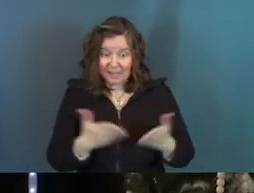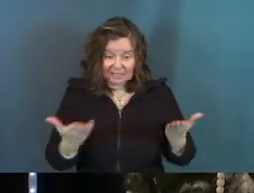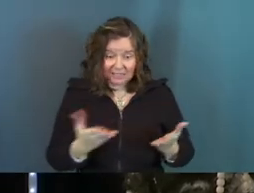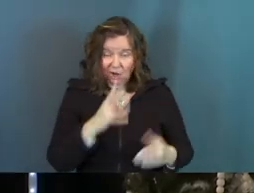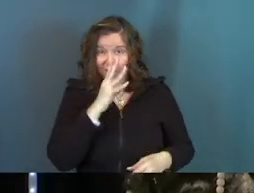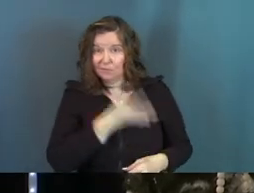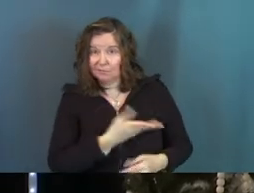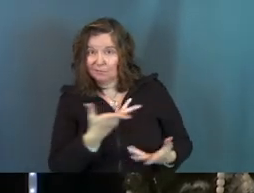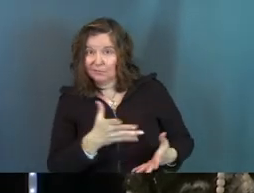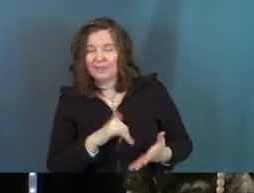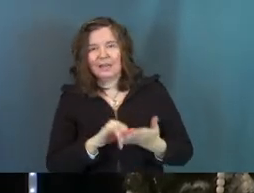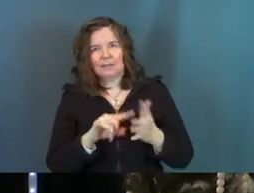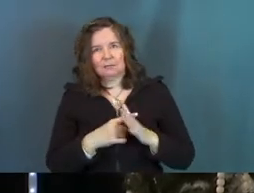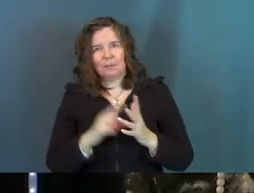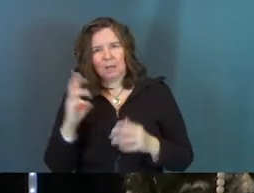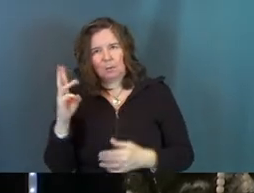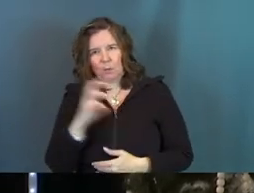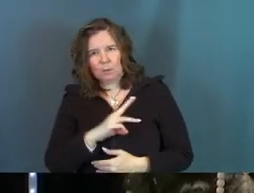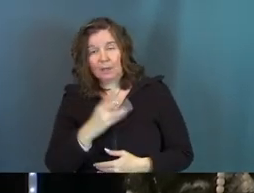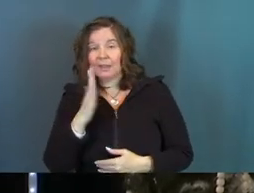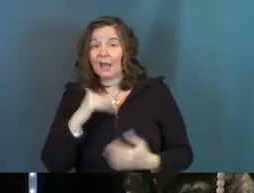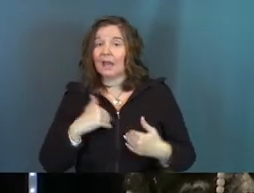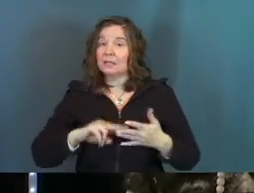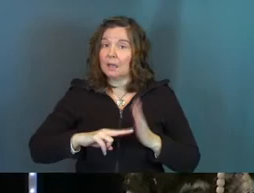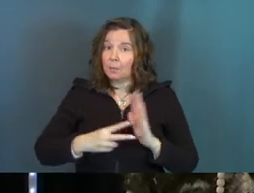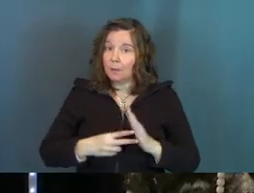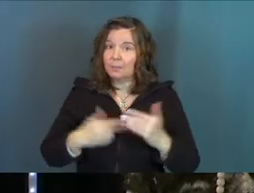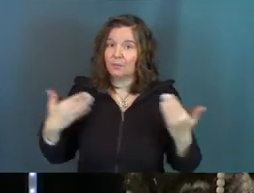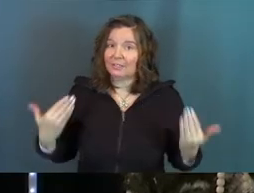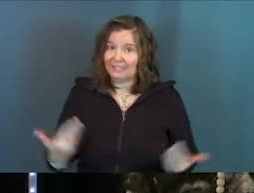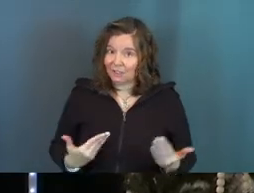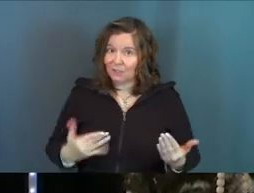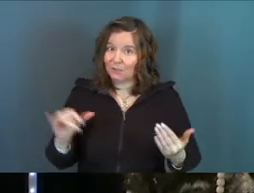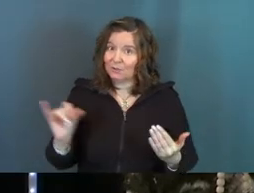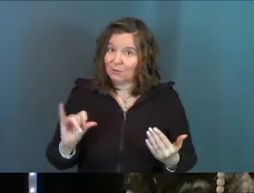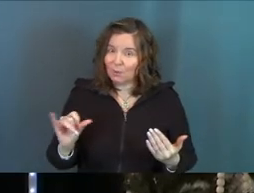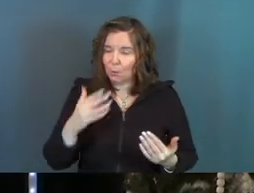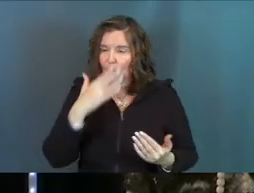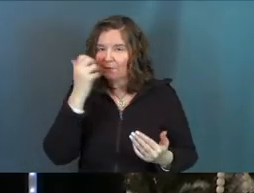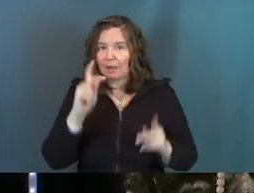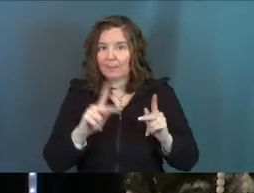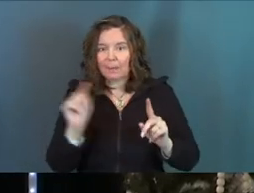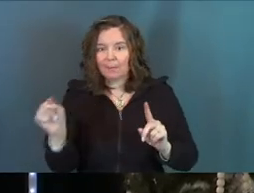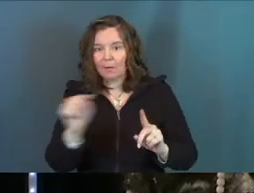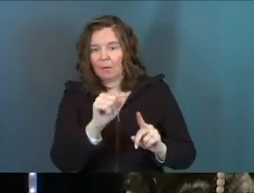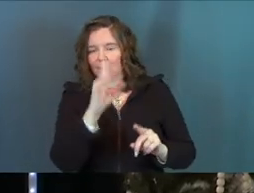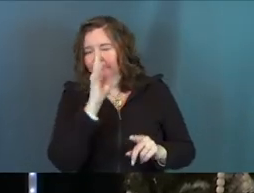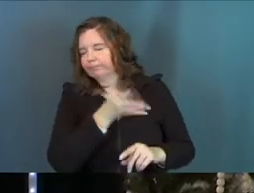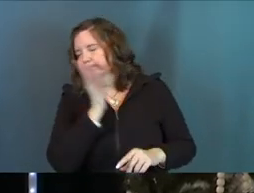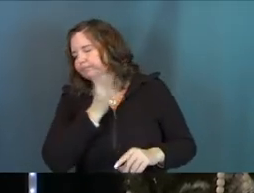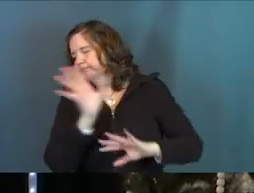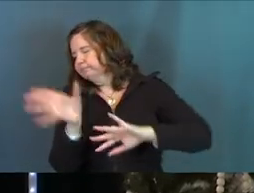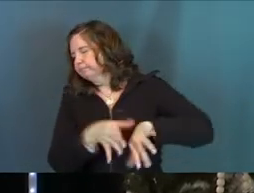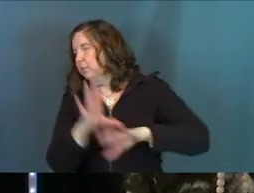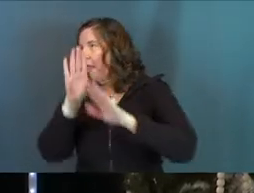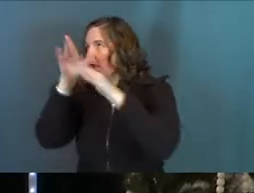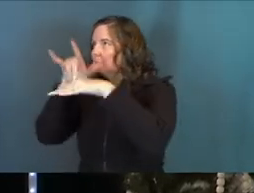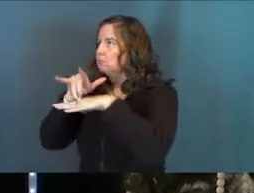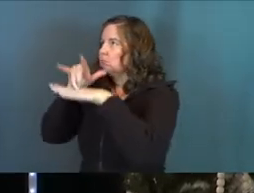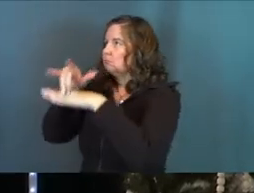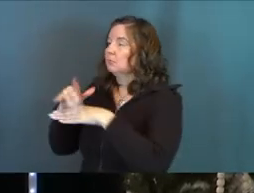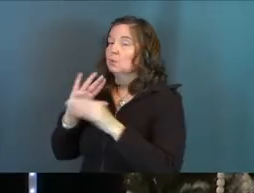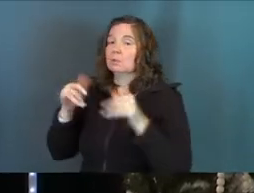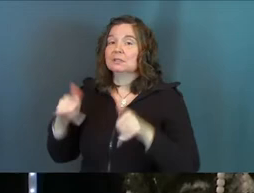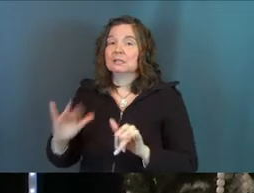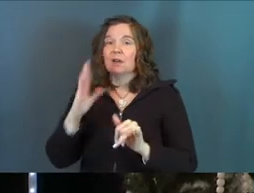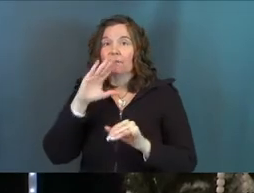is when it starts to get weird, that God has a purpose for us here, that we forget about all the other people that God placed here, that we're so focused because we're